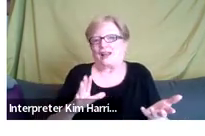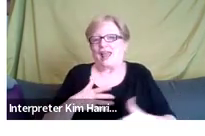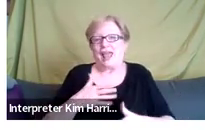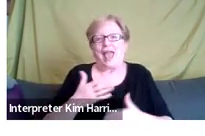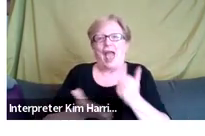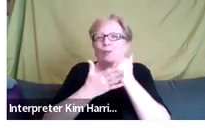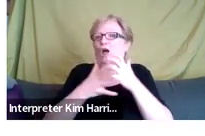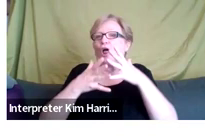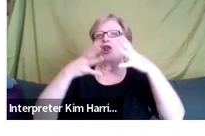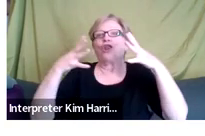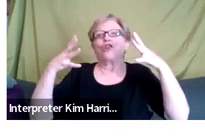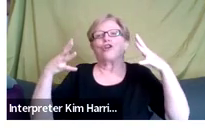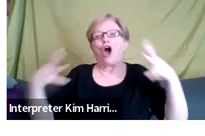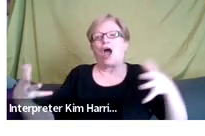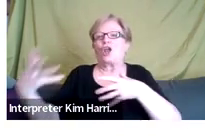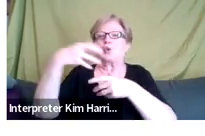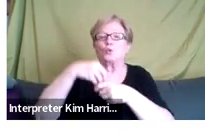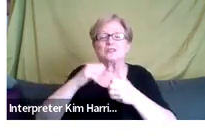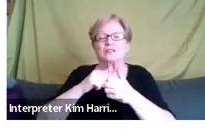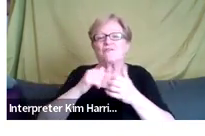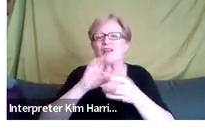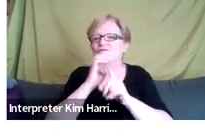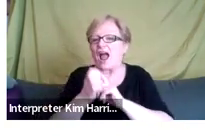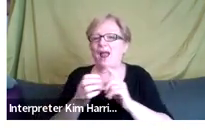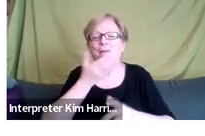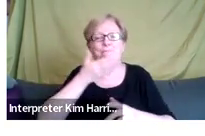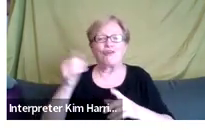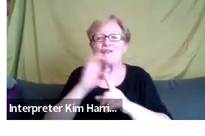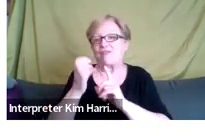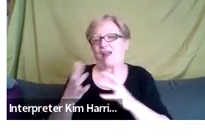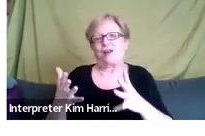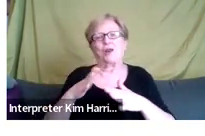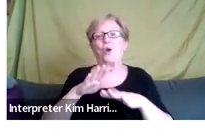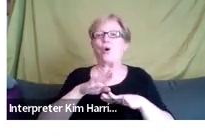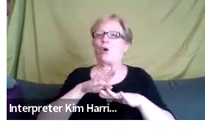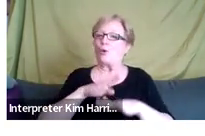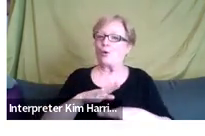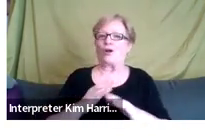more inclusive environment, a better environment.